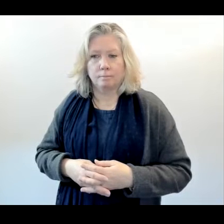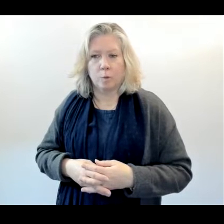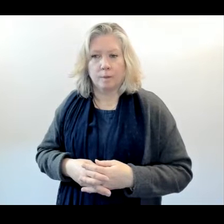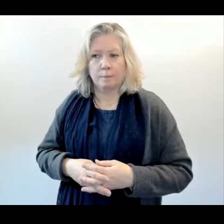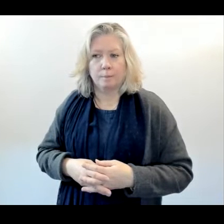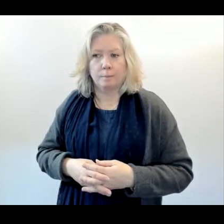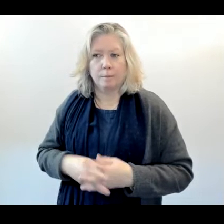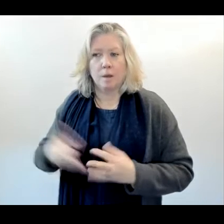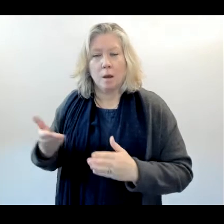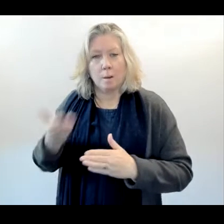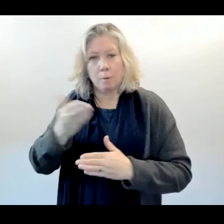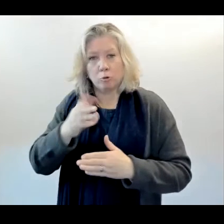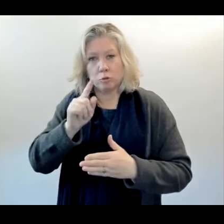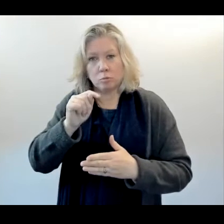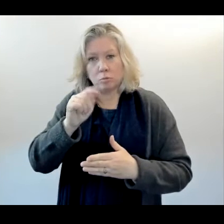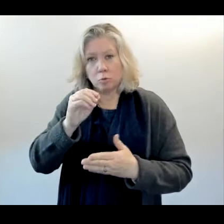Motion to approve. Okay.